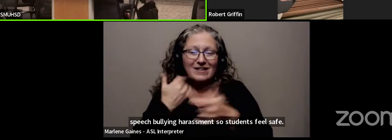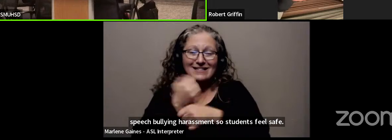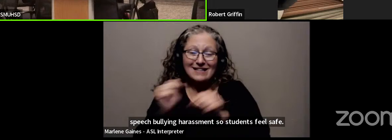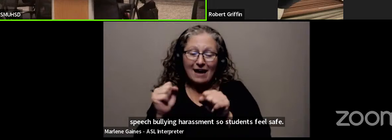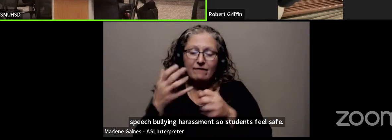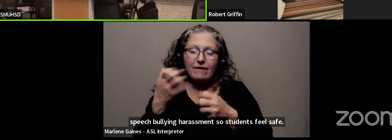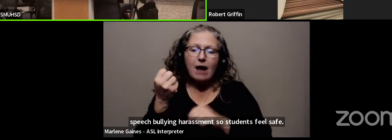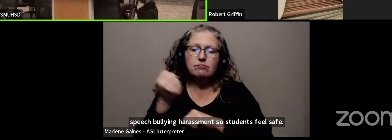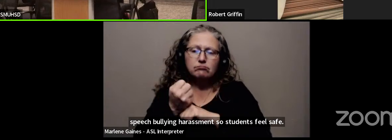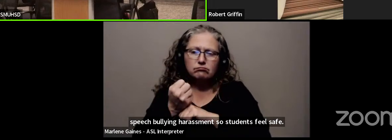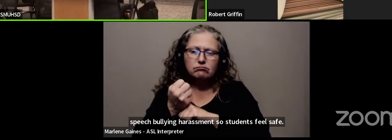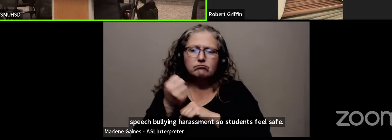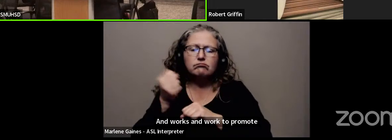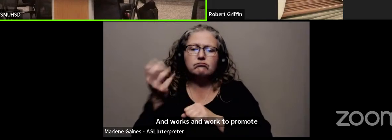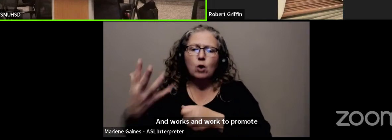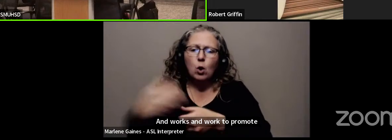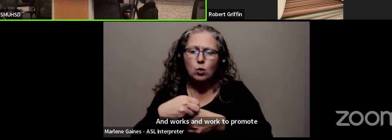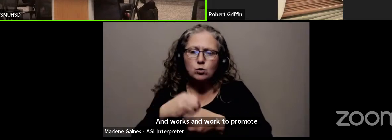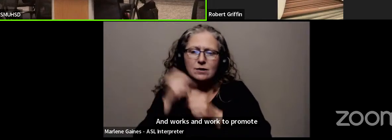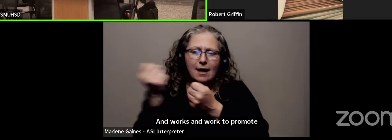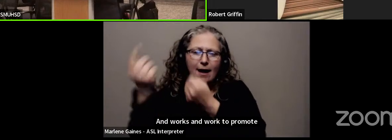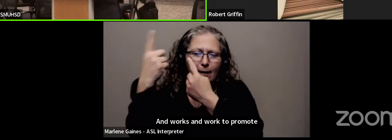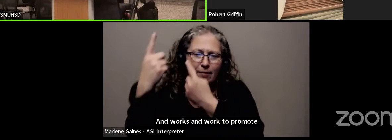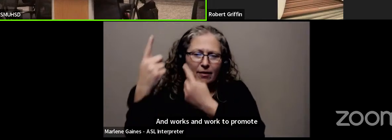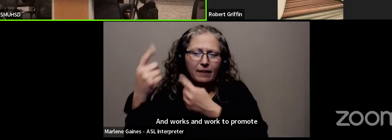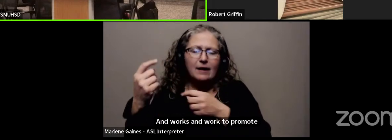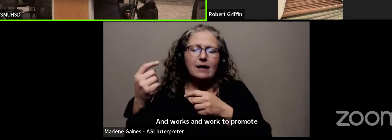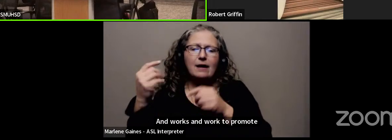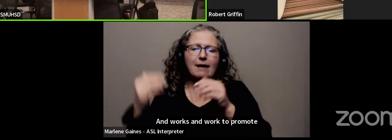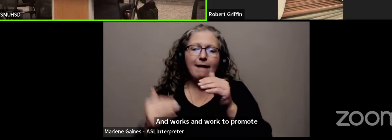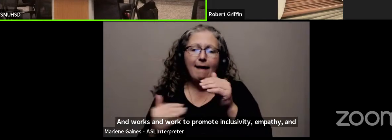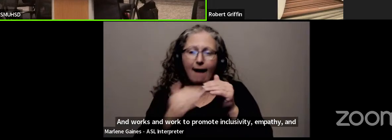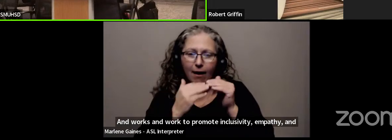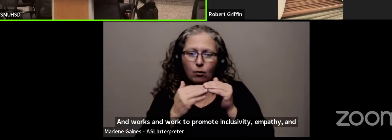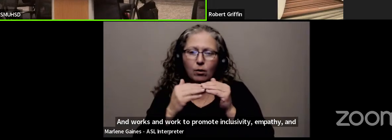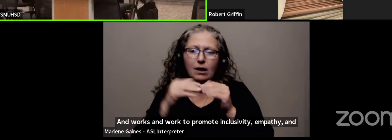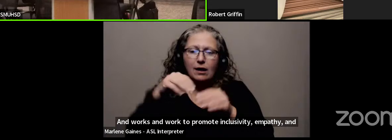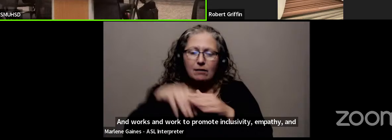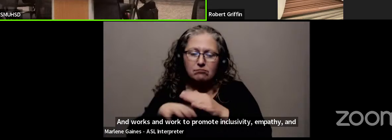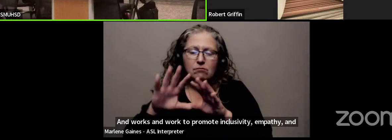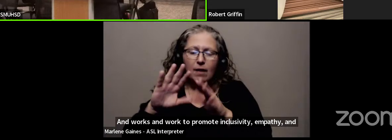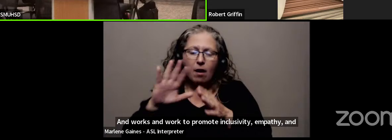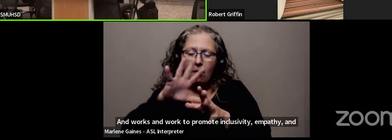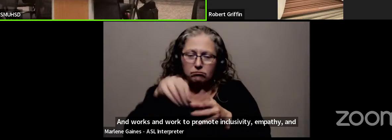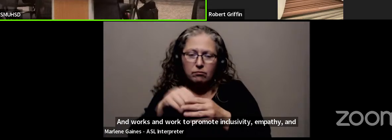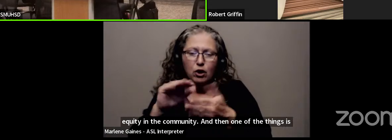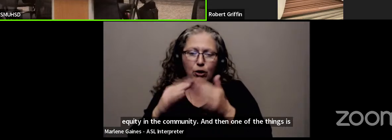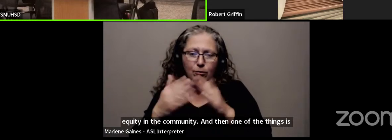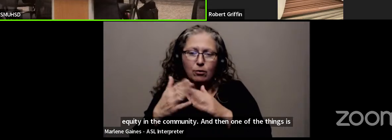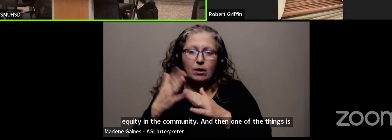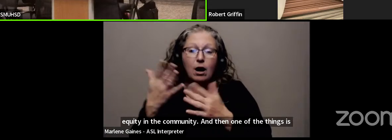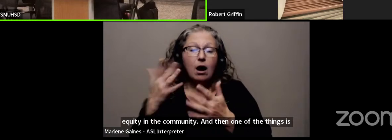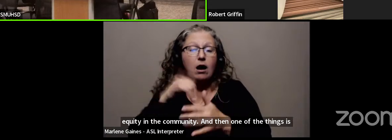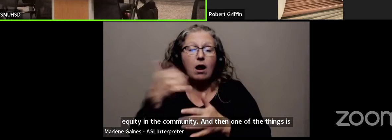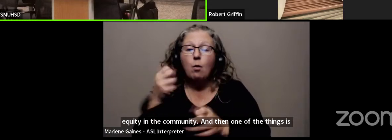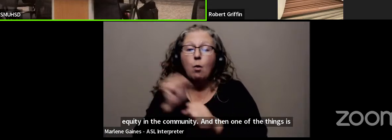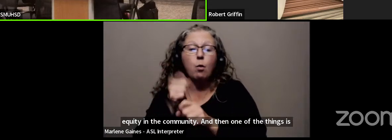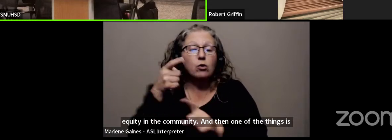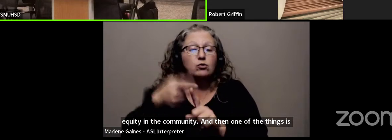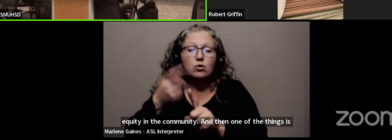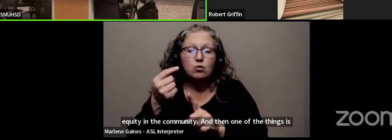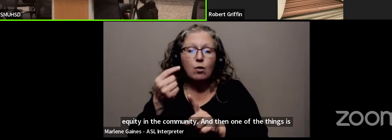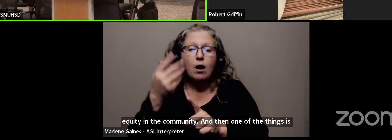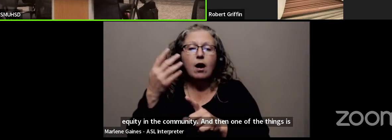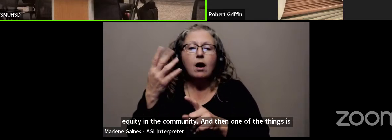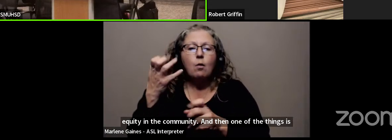promote inclusivity, empathy, and equity in the community. And then one of the things is that we want to work towards is creating